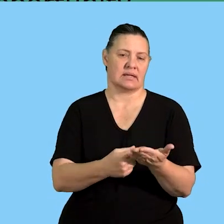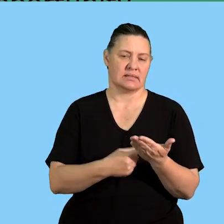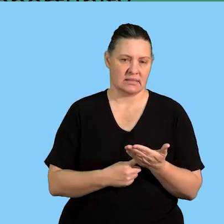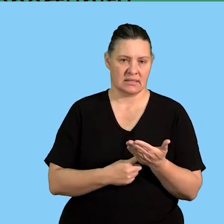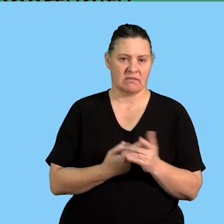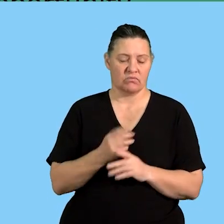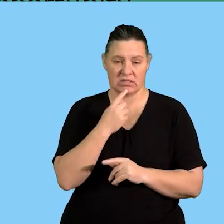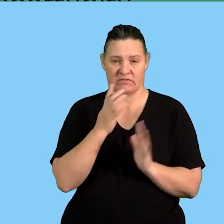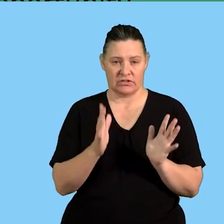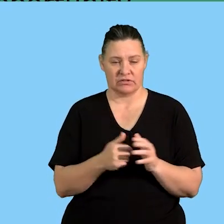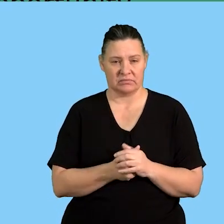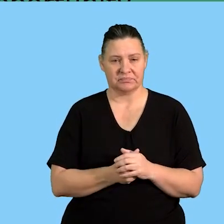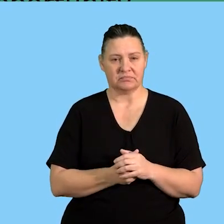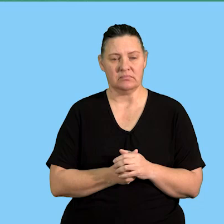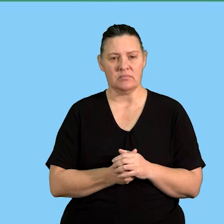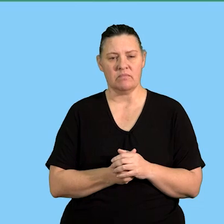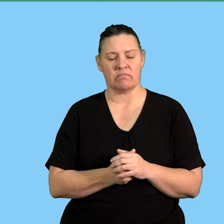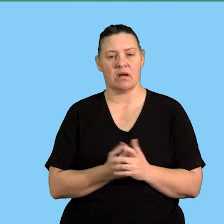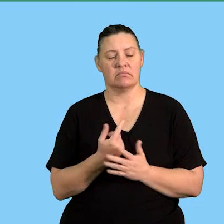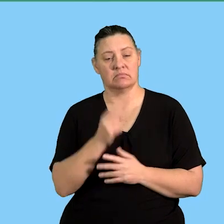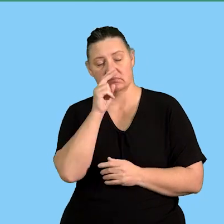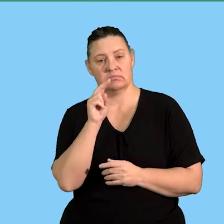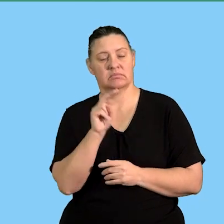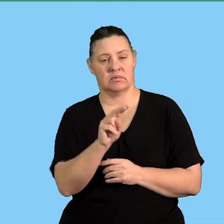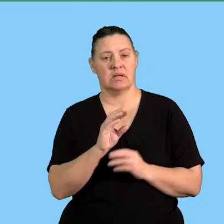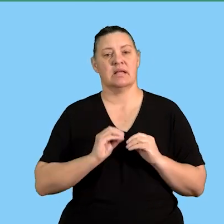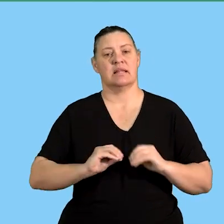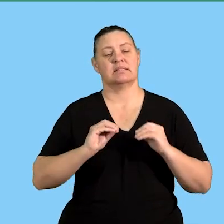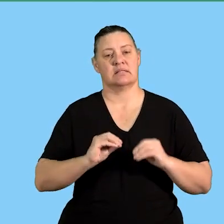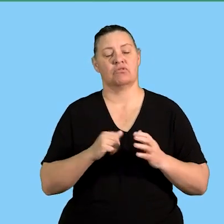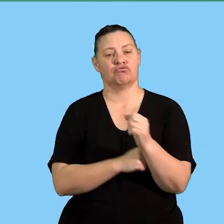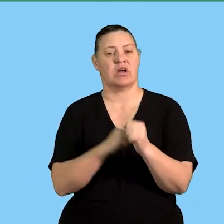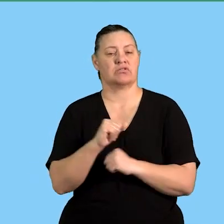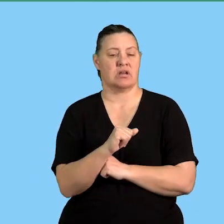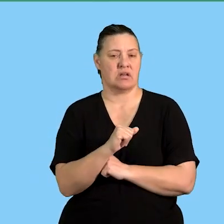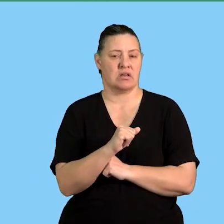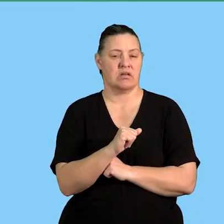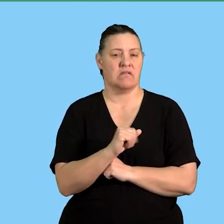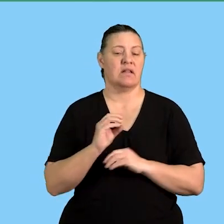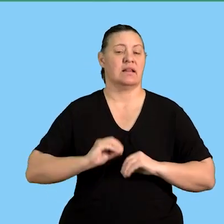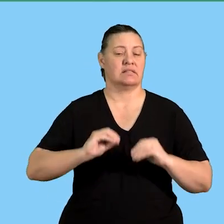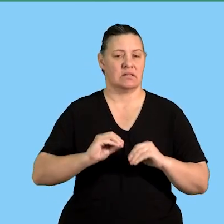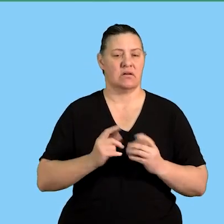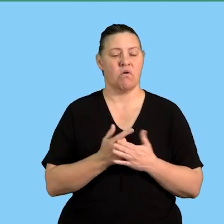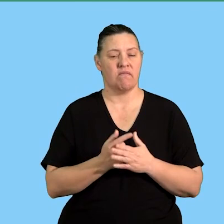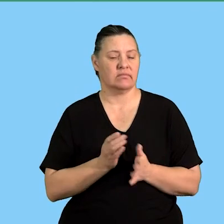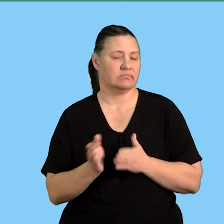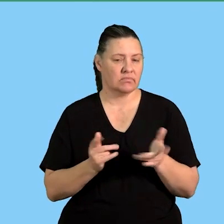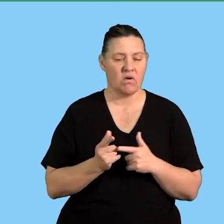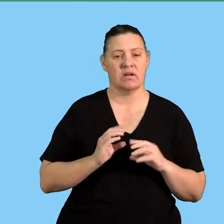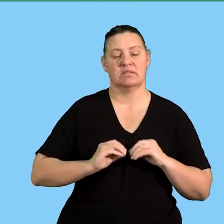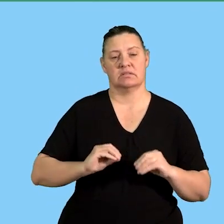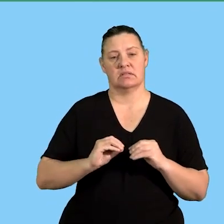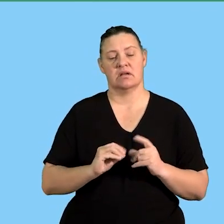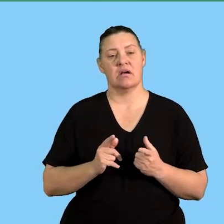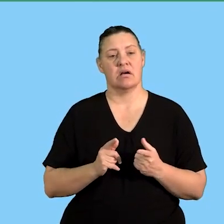discussed, as we said. And then we will look into our lesson, and the structure of our lesson or the direction of our